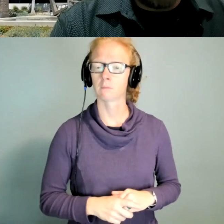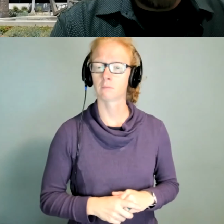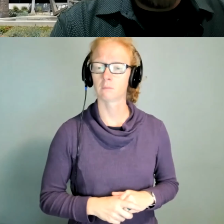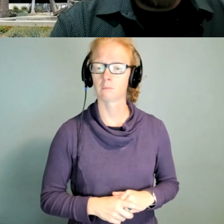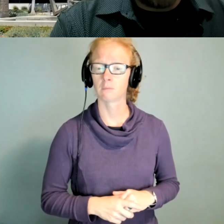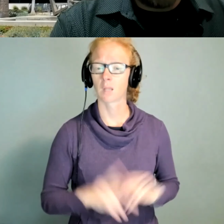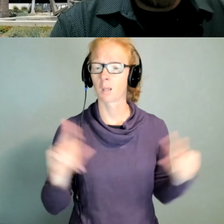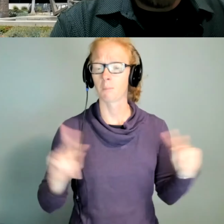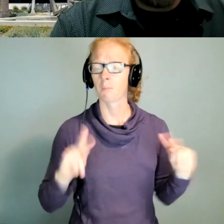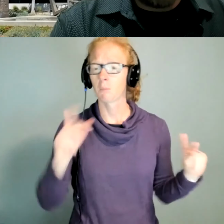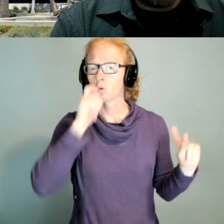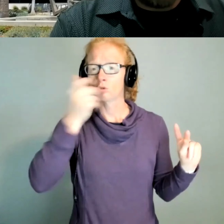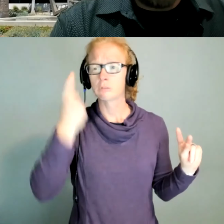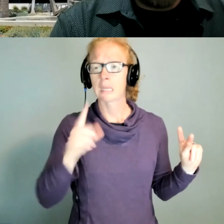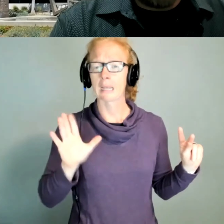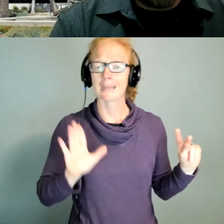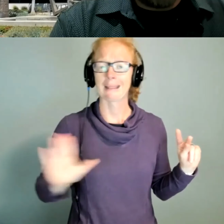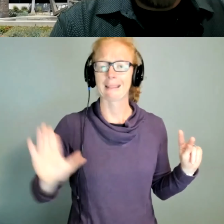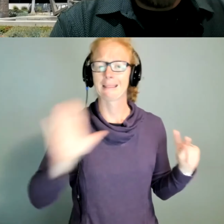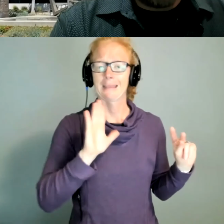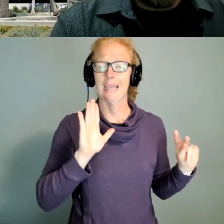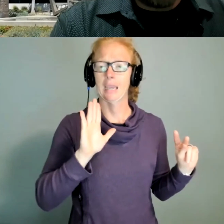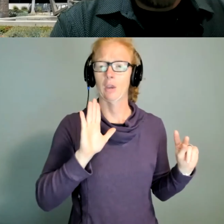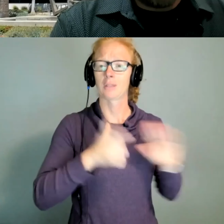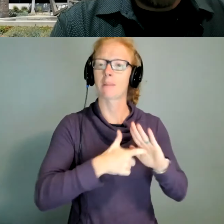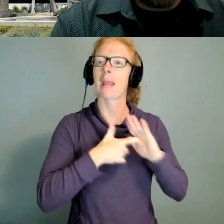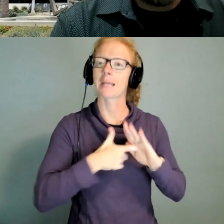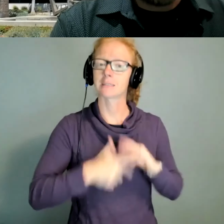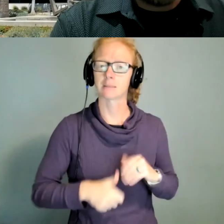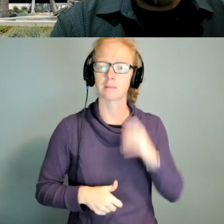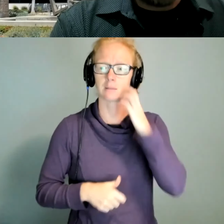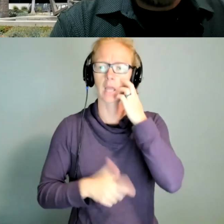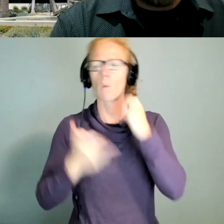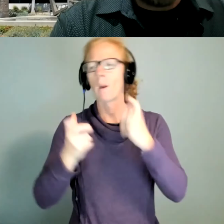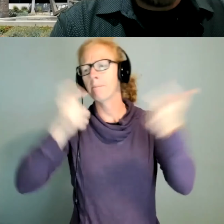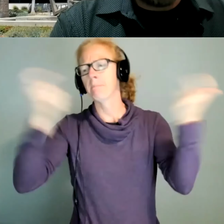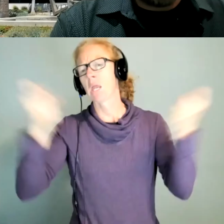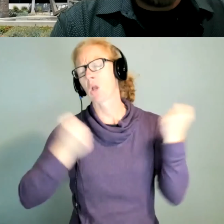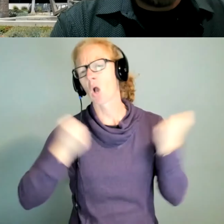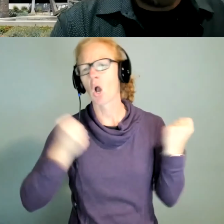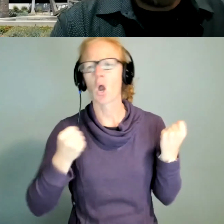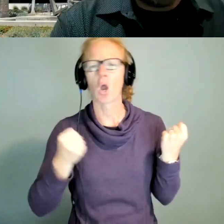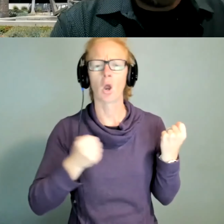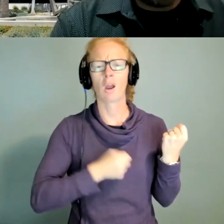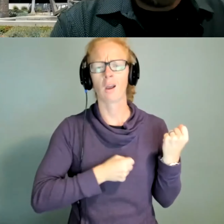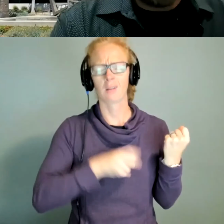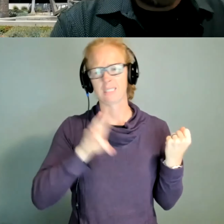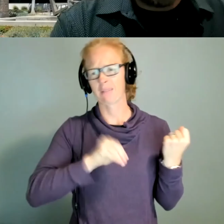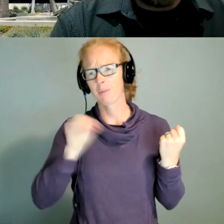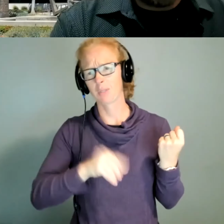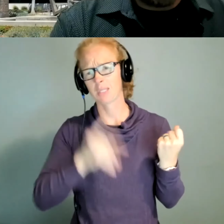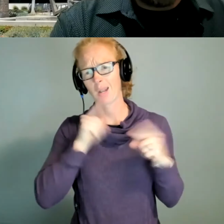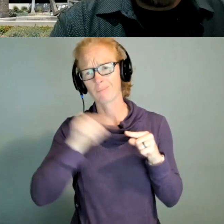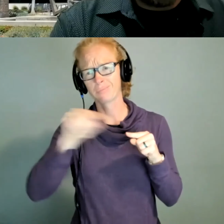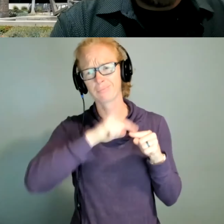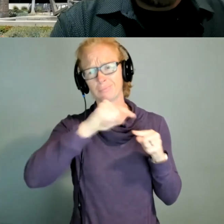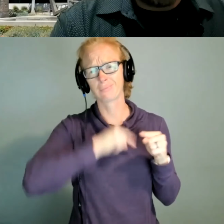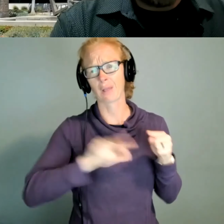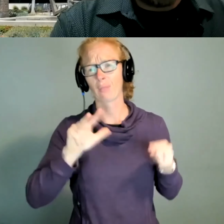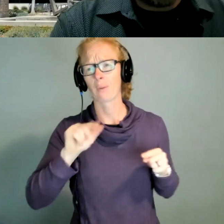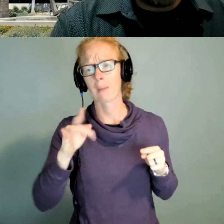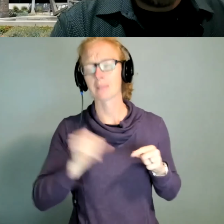don't understand what their actual mobility demands are. So they all want big cars, and in fact, now 70% are going 3 miles, and